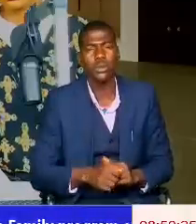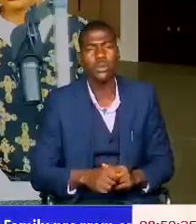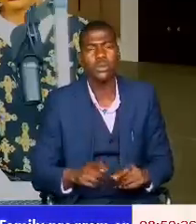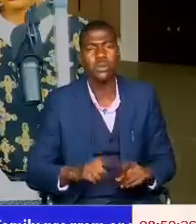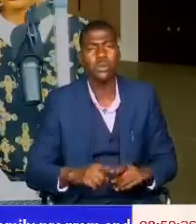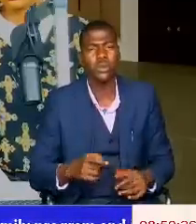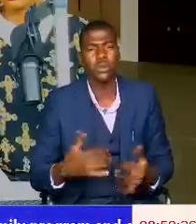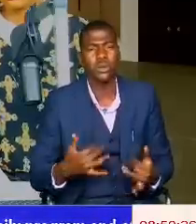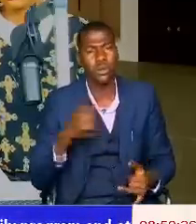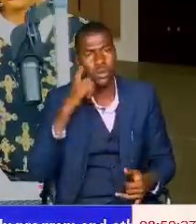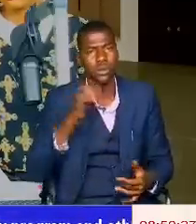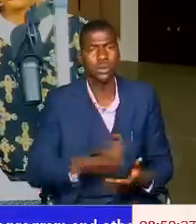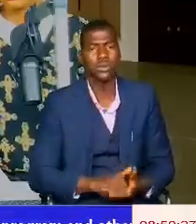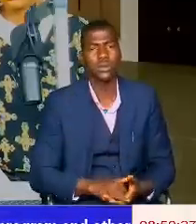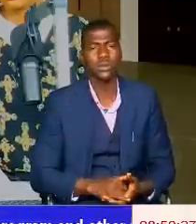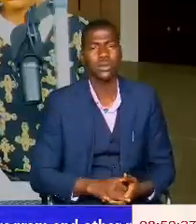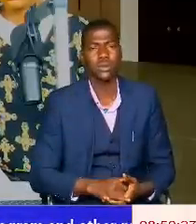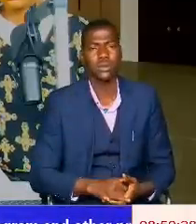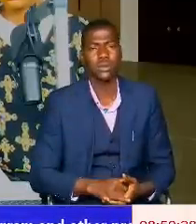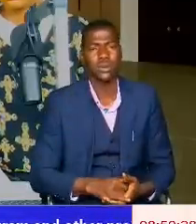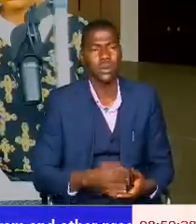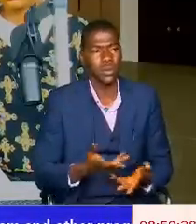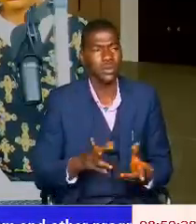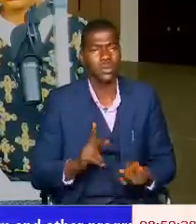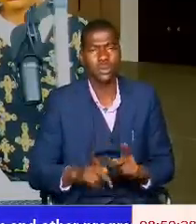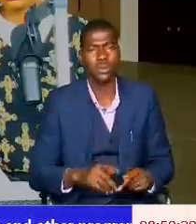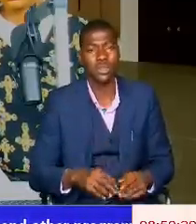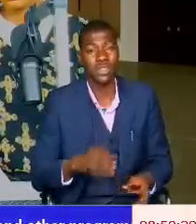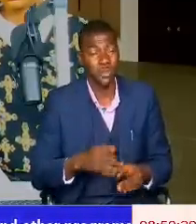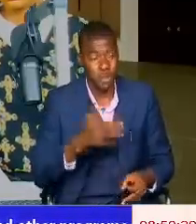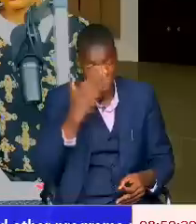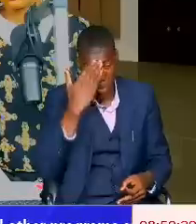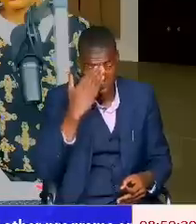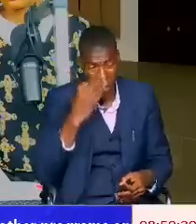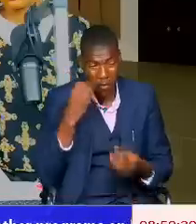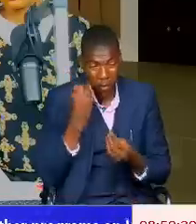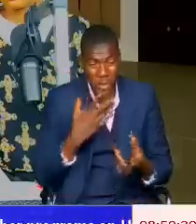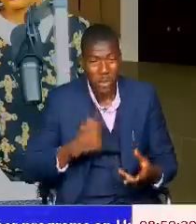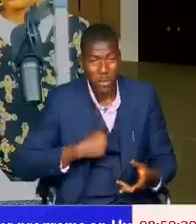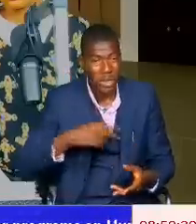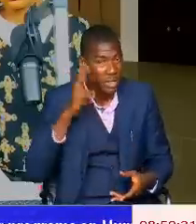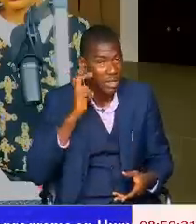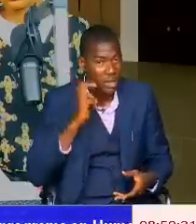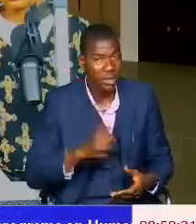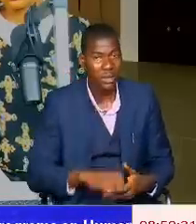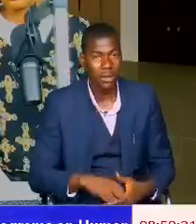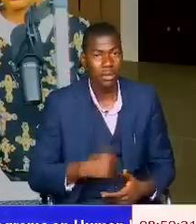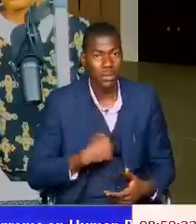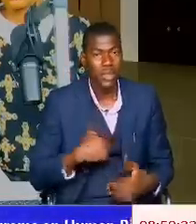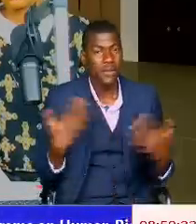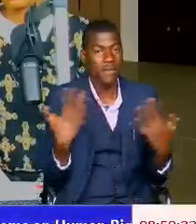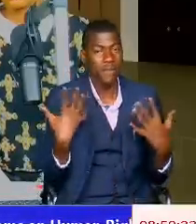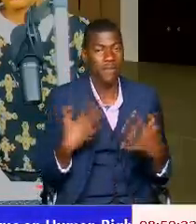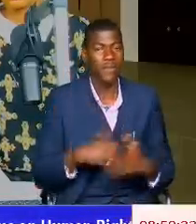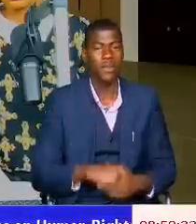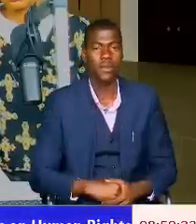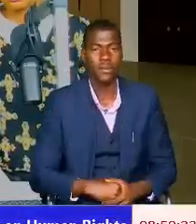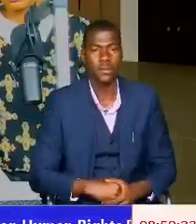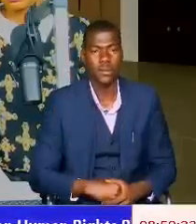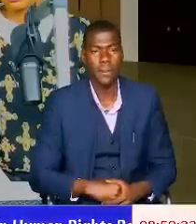do. If I know the information where I don't get so far, fear don't they catch me.